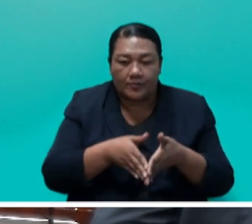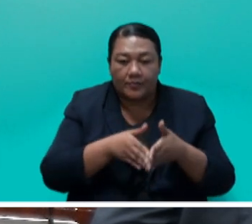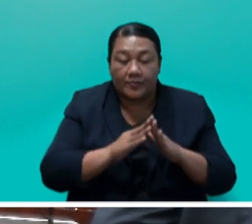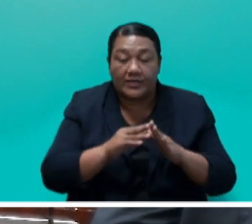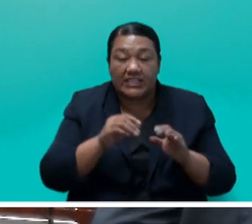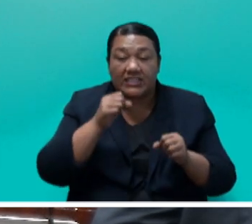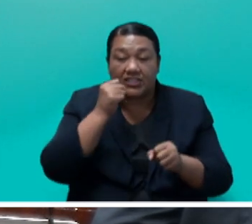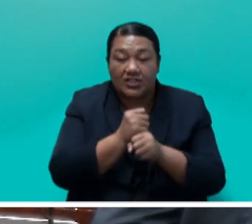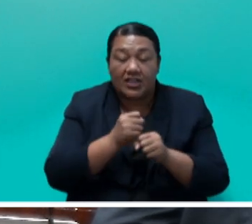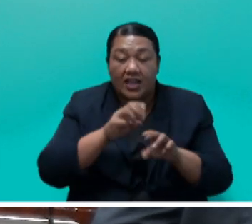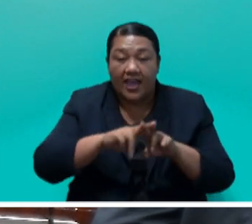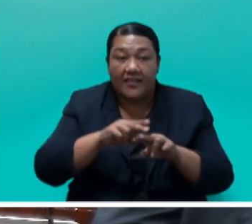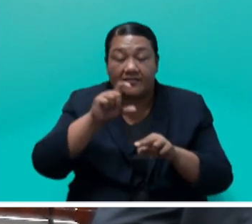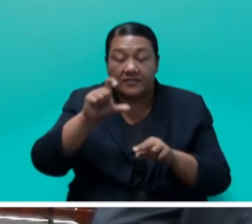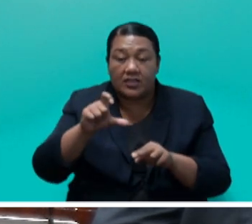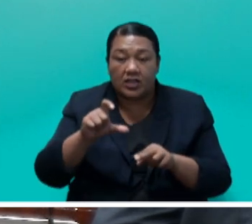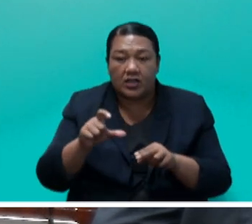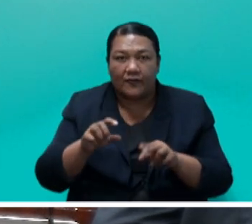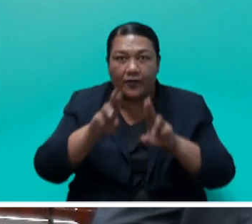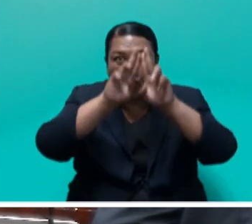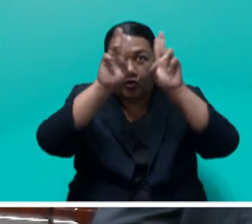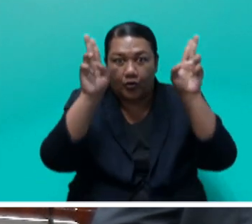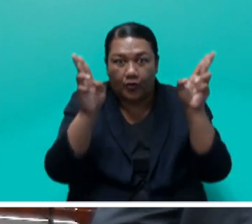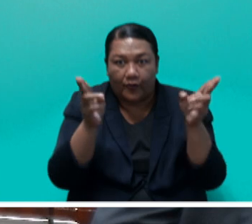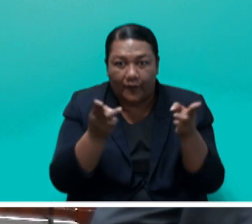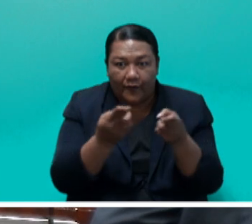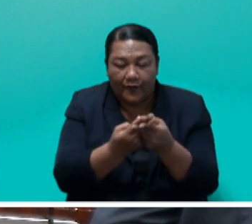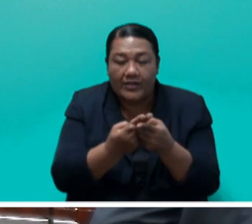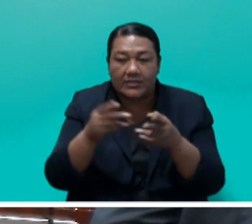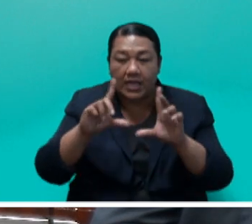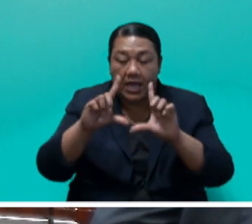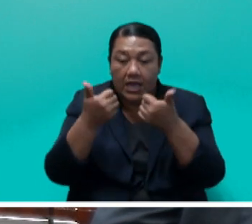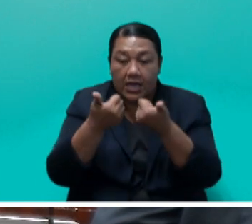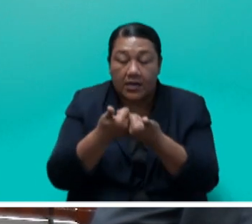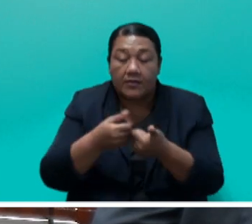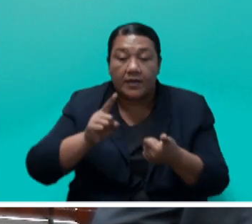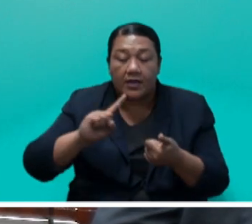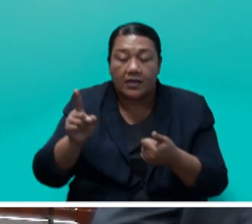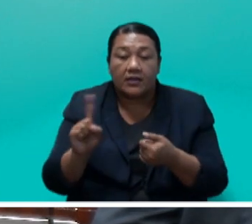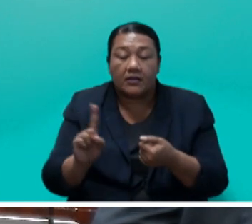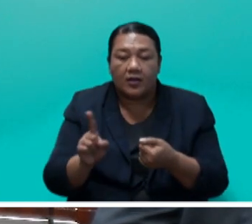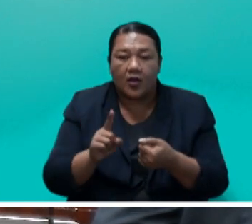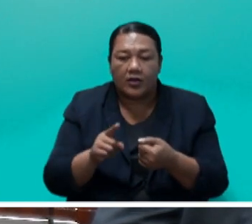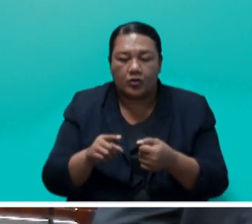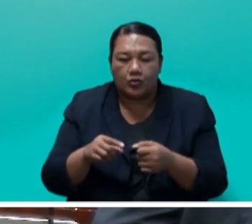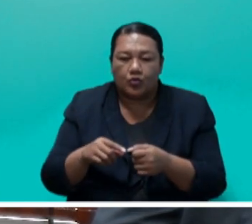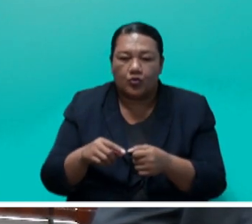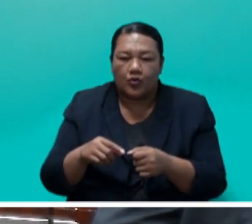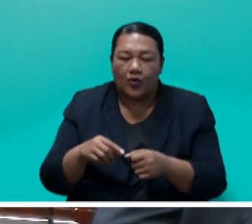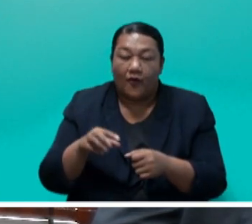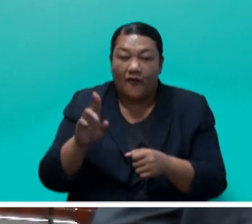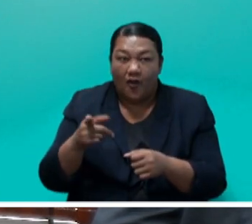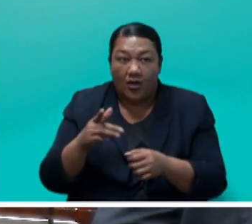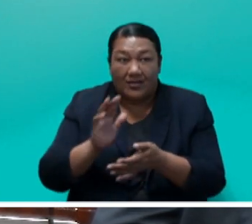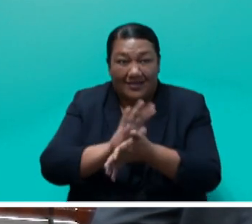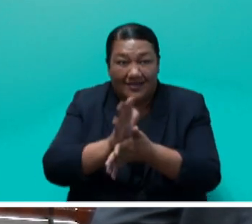and a universal mandatory levy of all international maritime GHG emissions with an entry price